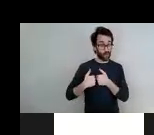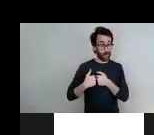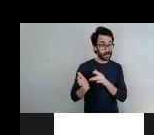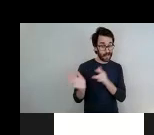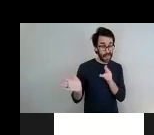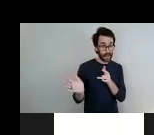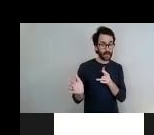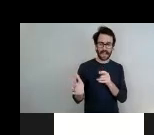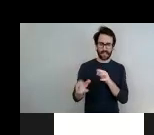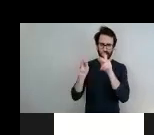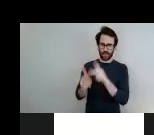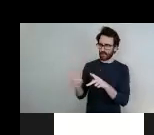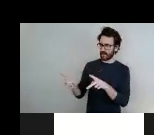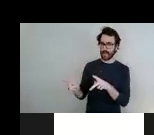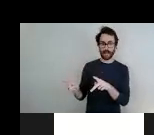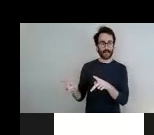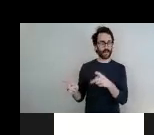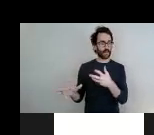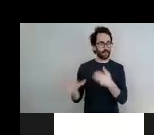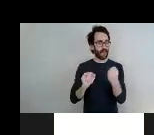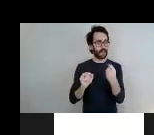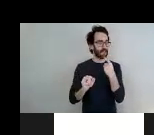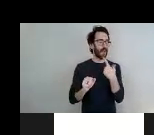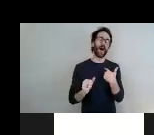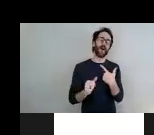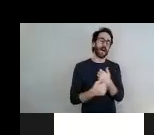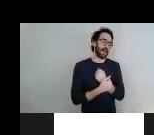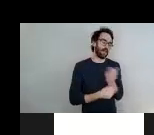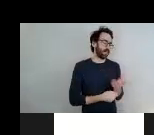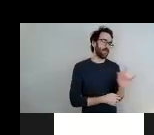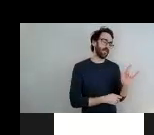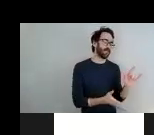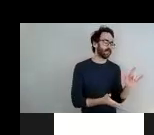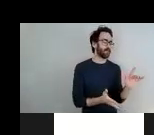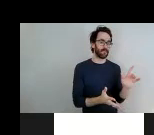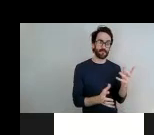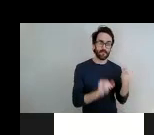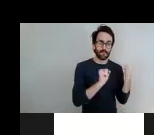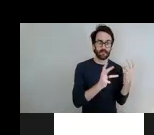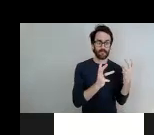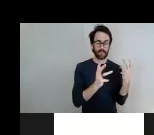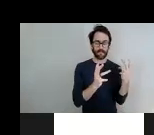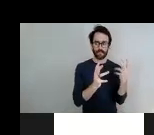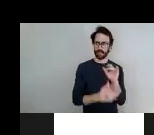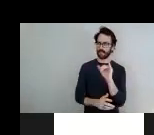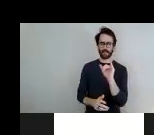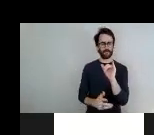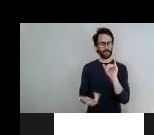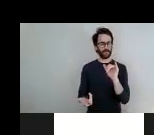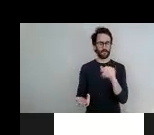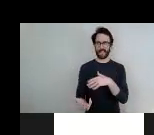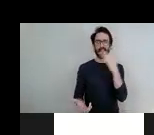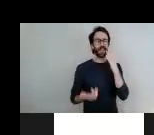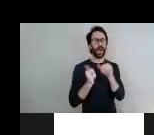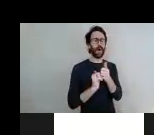of individuals quickly professing their love for you. So what these fraudsters do is they know exactly what to say to try